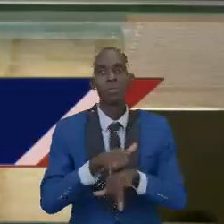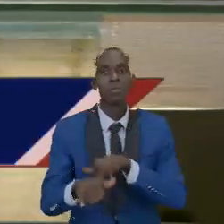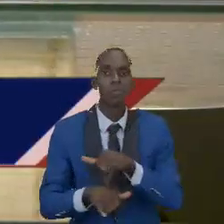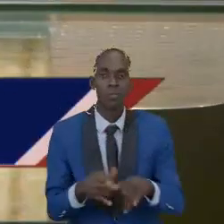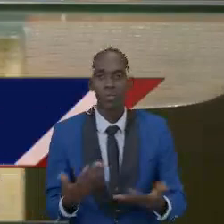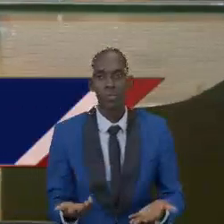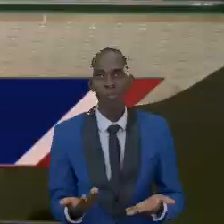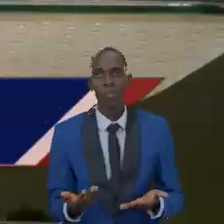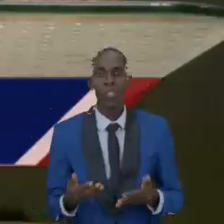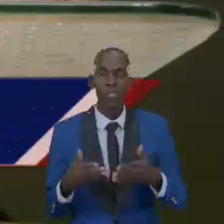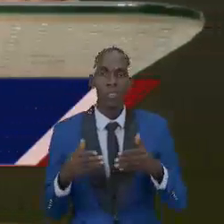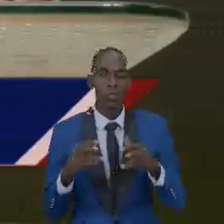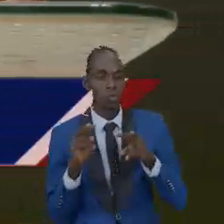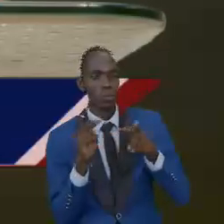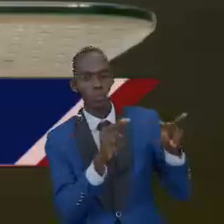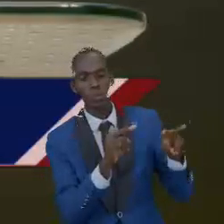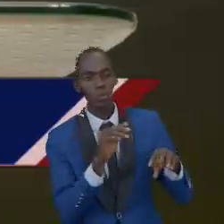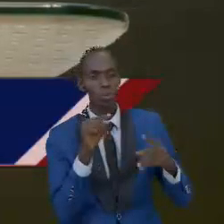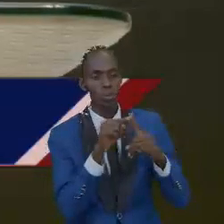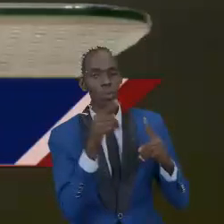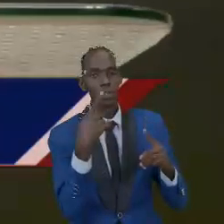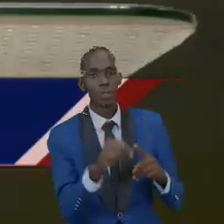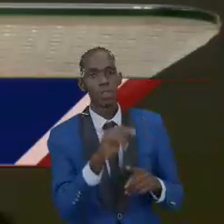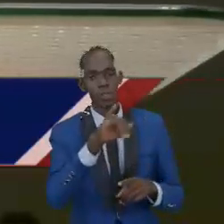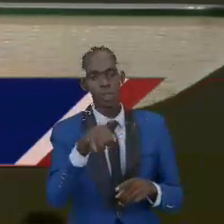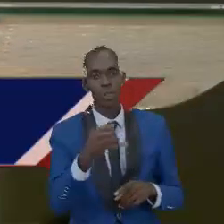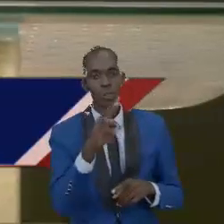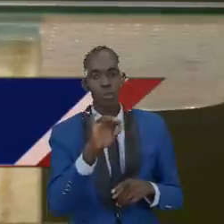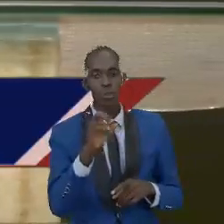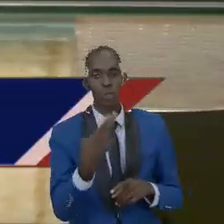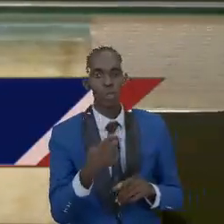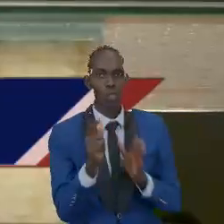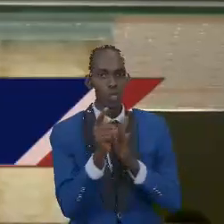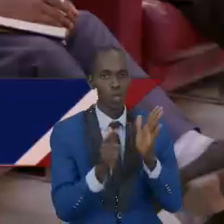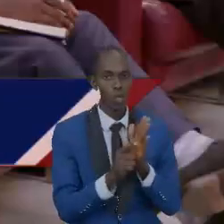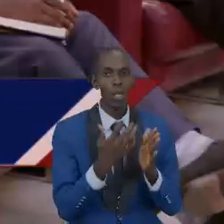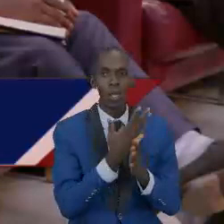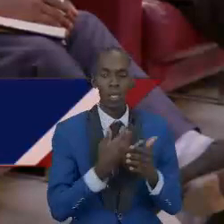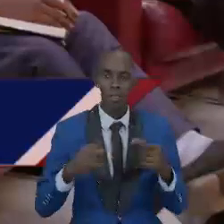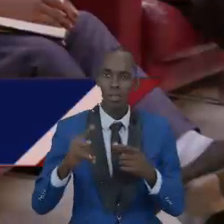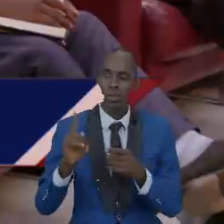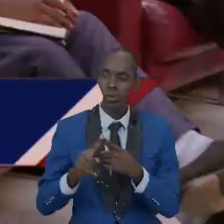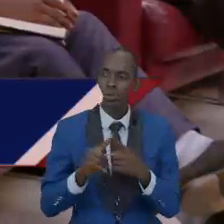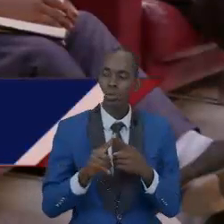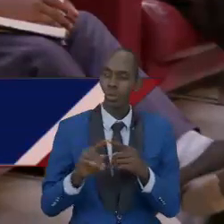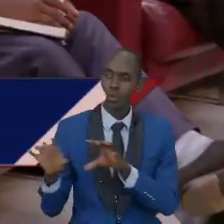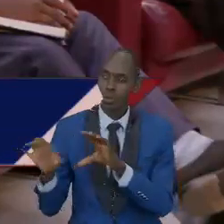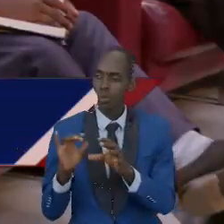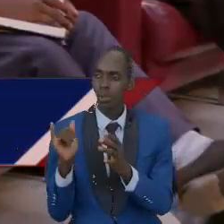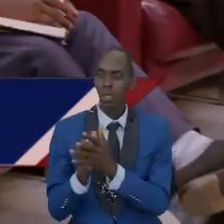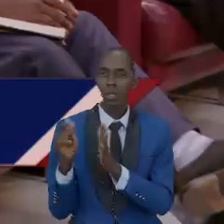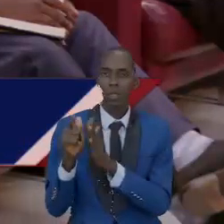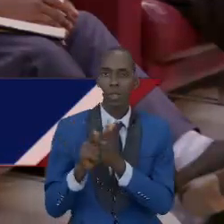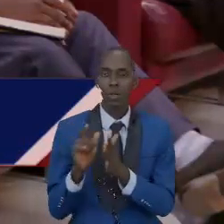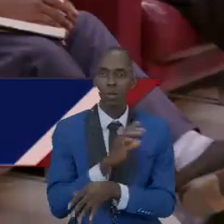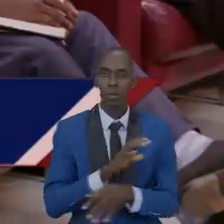lean towards the Jewish law and try to lean towards the works of Christ, and they try to marry